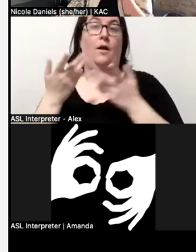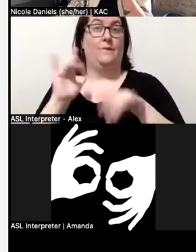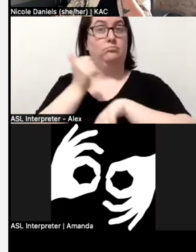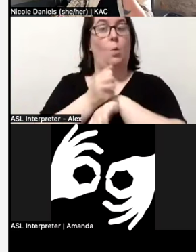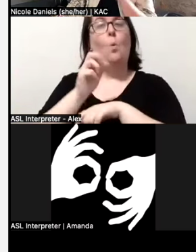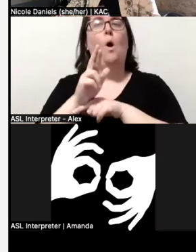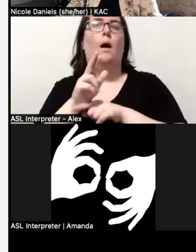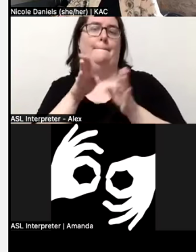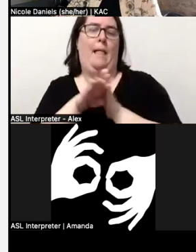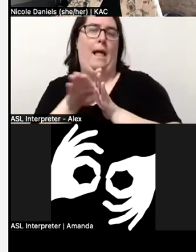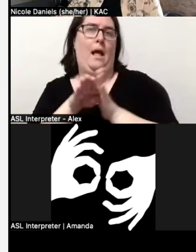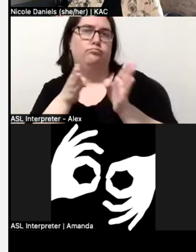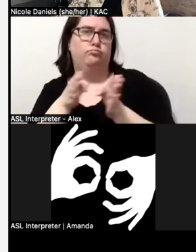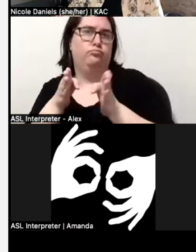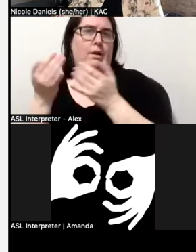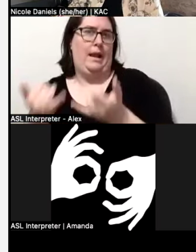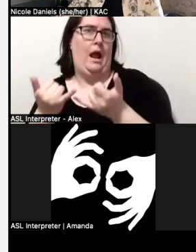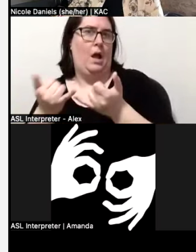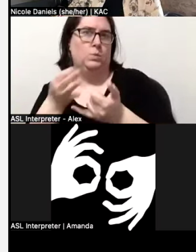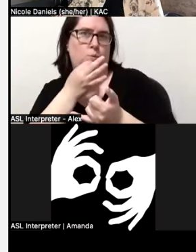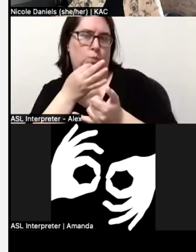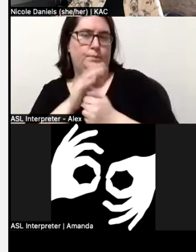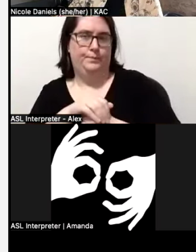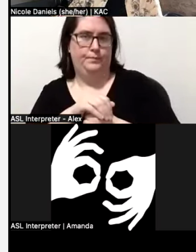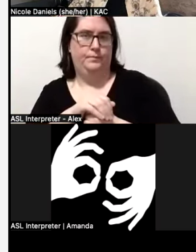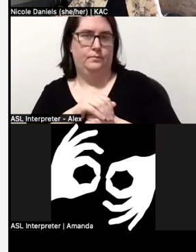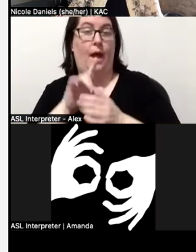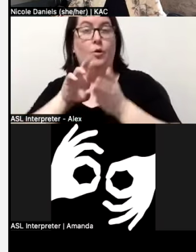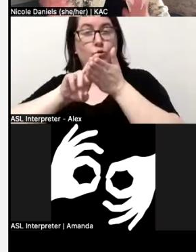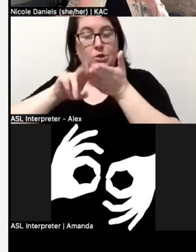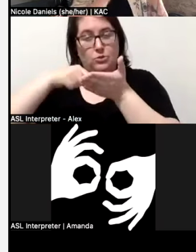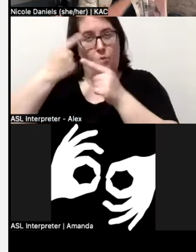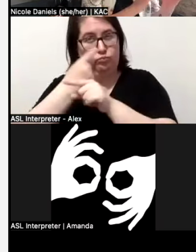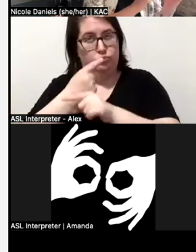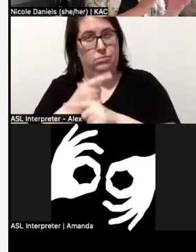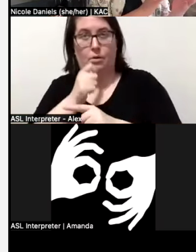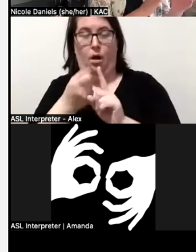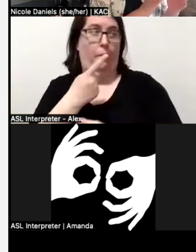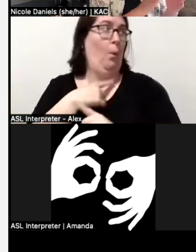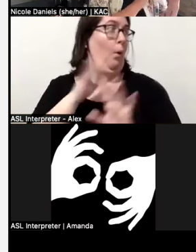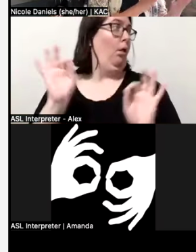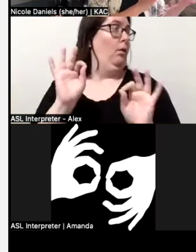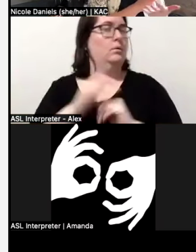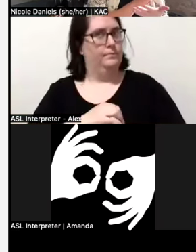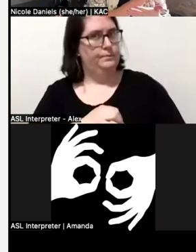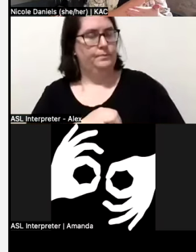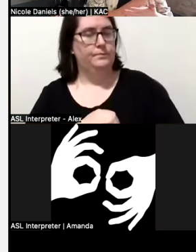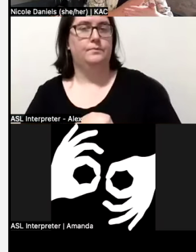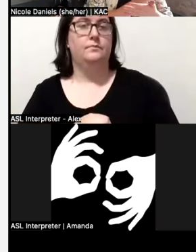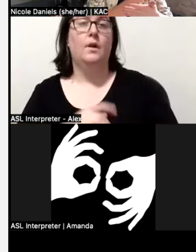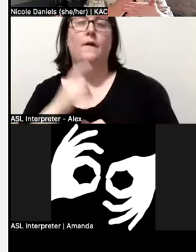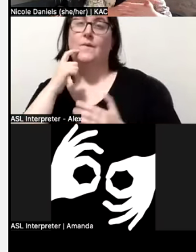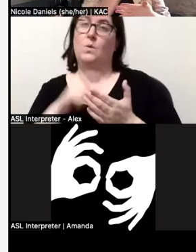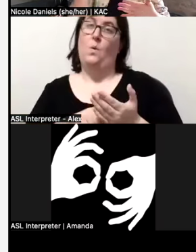resourced accordingly. And you'll notice as you go through the application form that a lot of the application